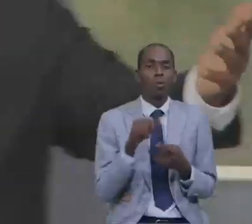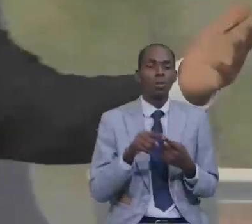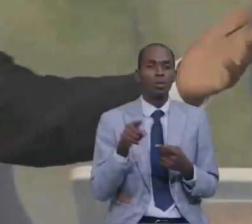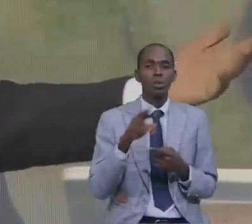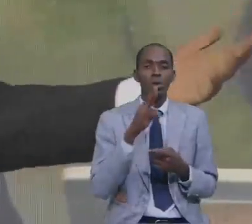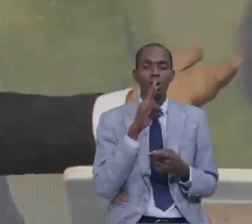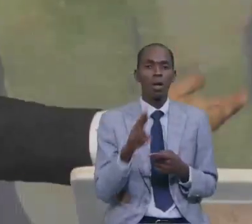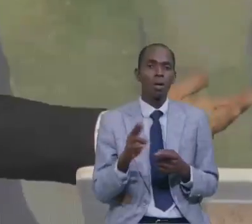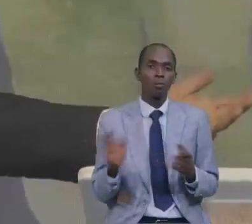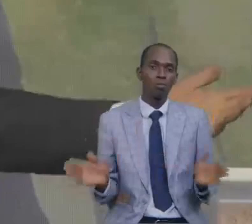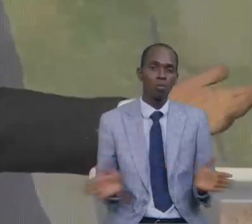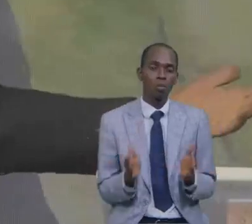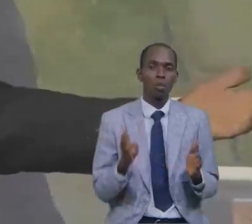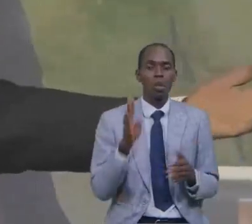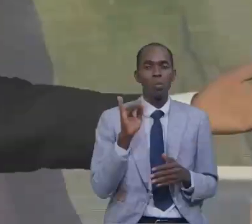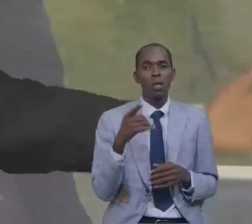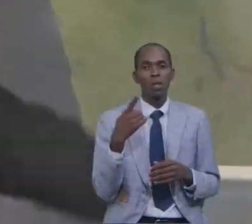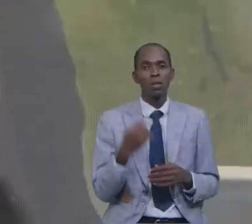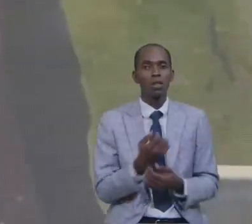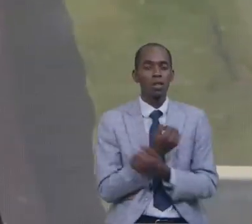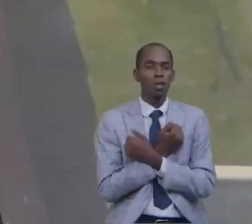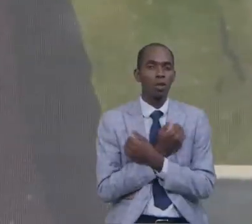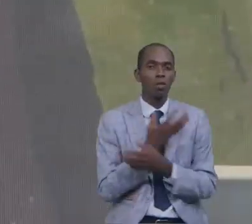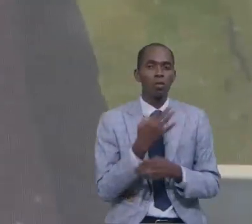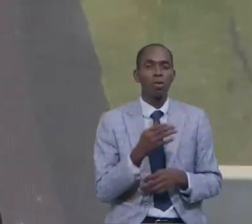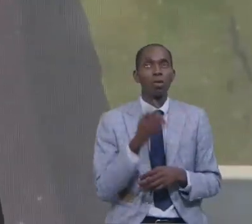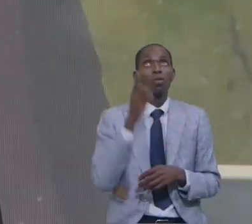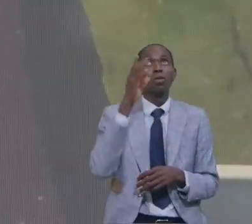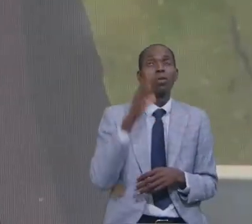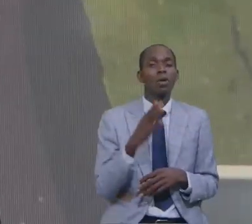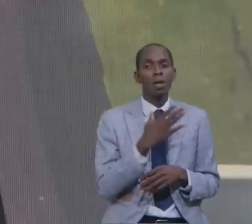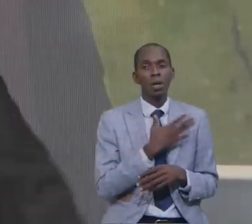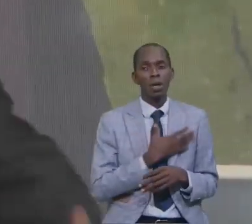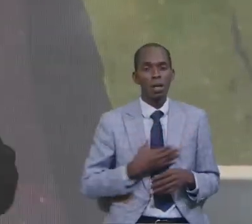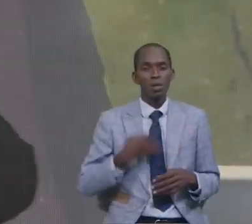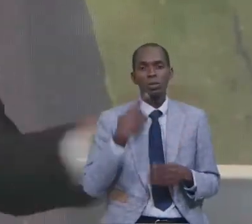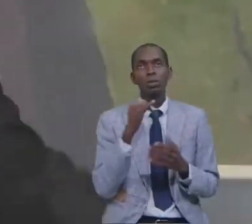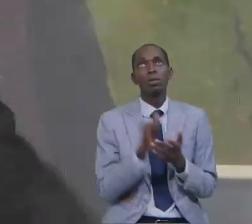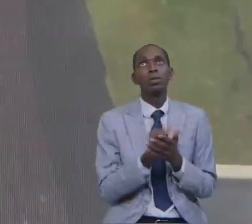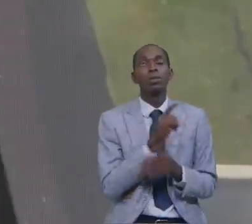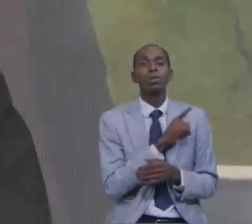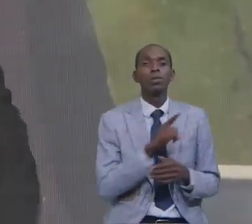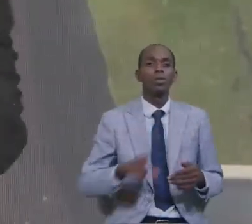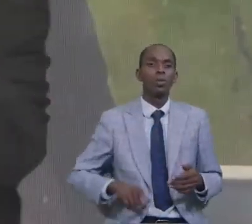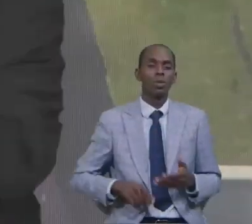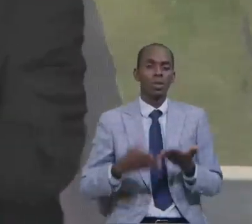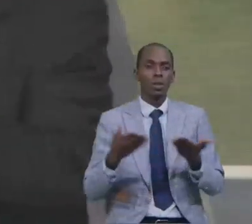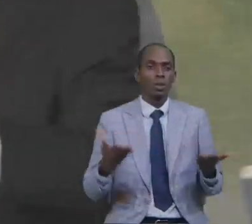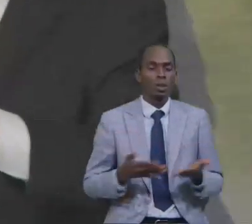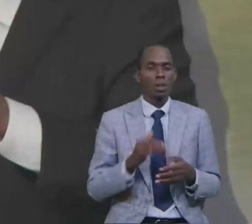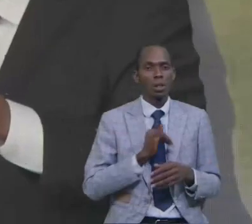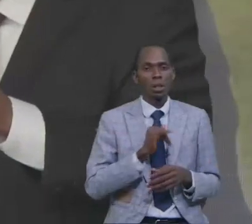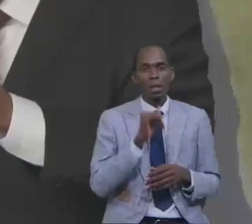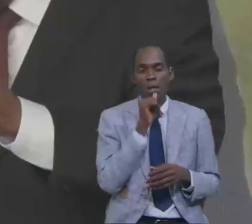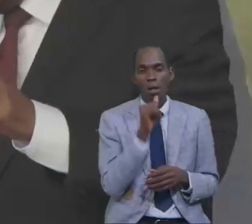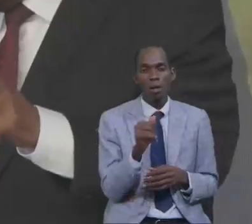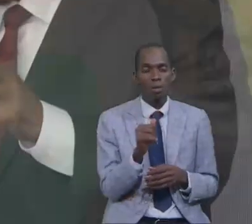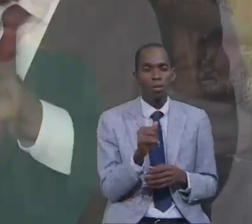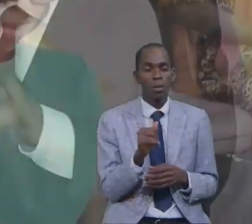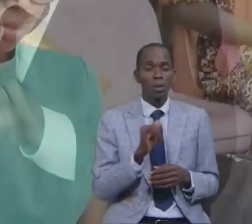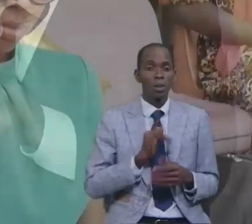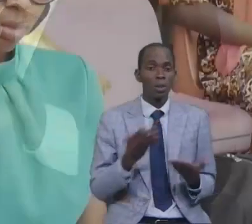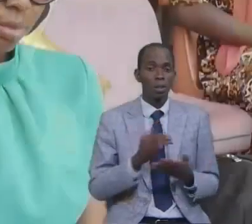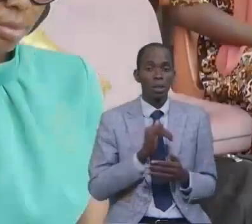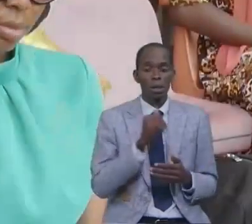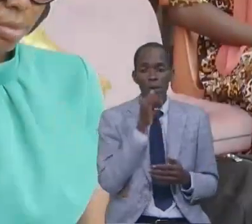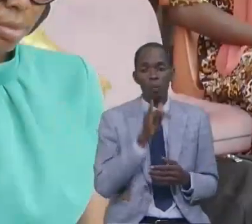for what you've done for me. I'm saved. I'm sanctified. All I can do is